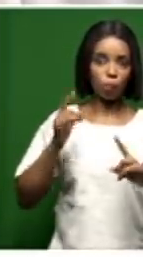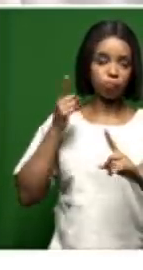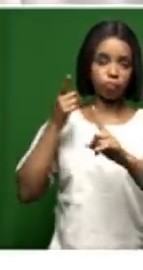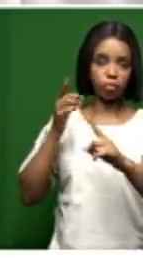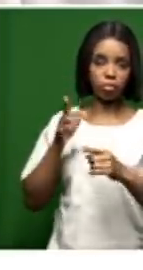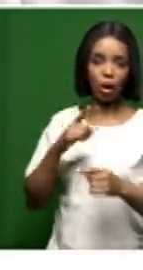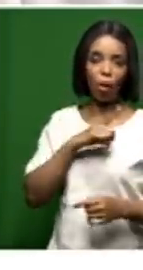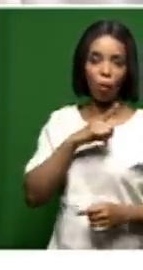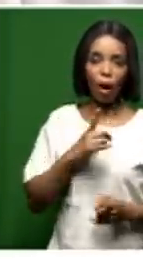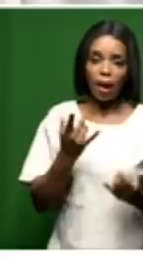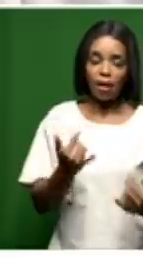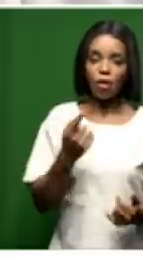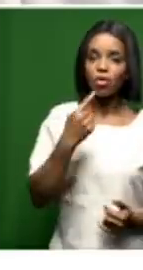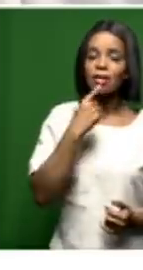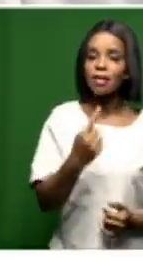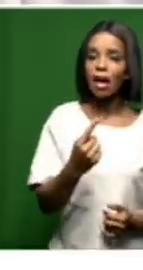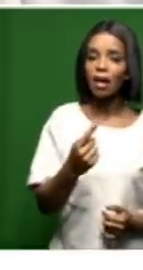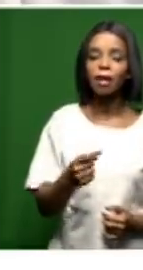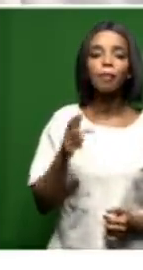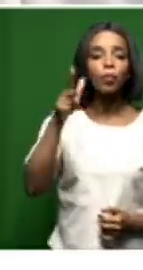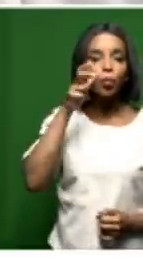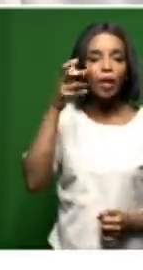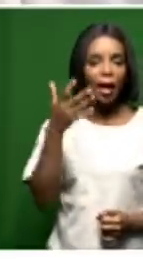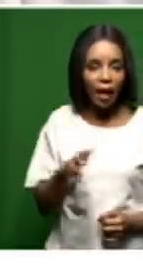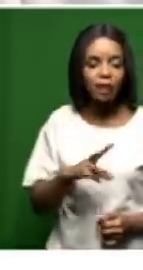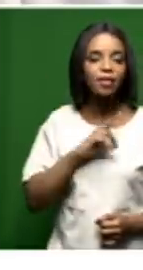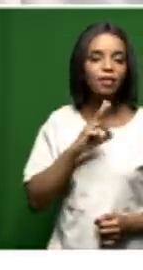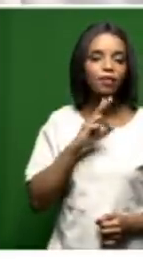leaked audio that the president says the ANC will not go